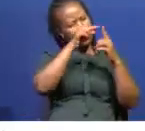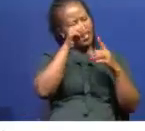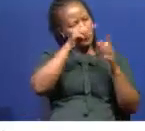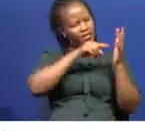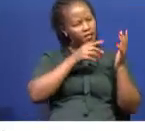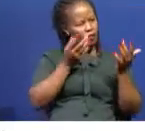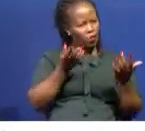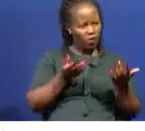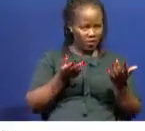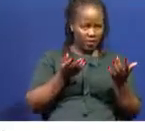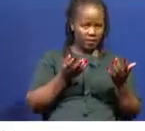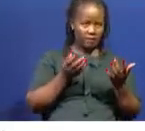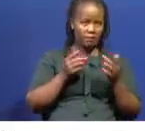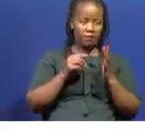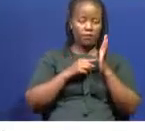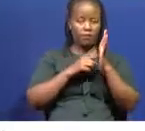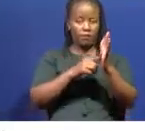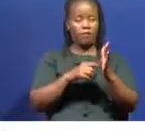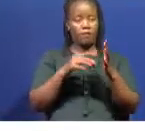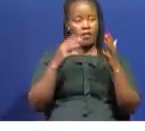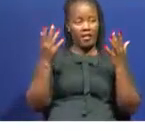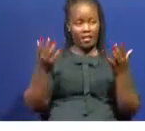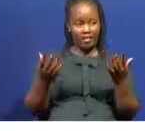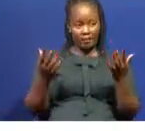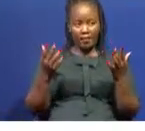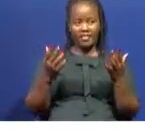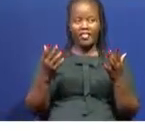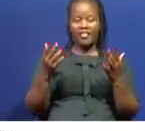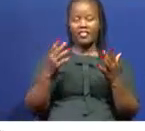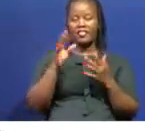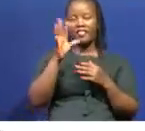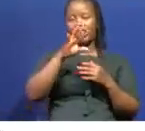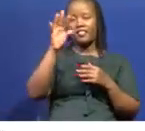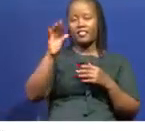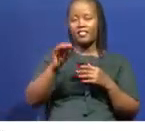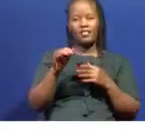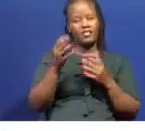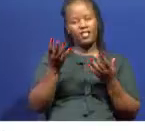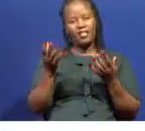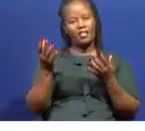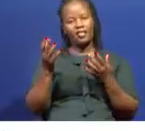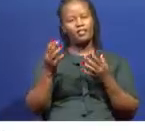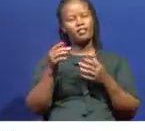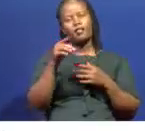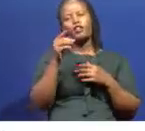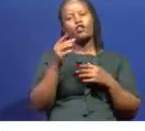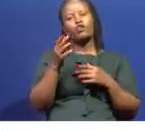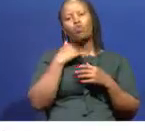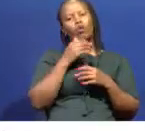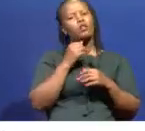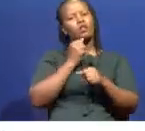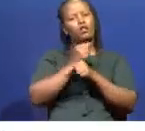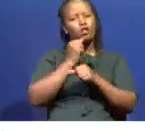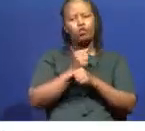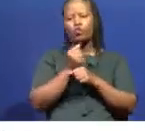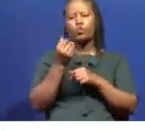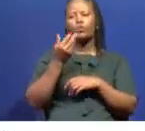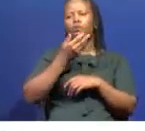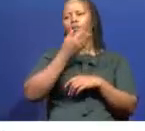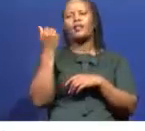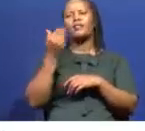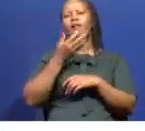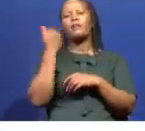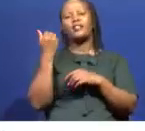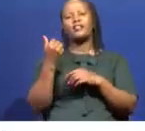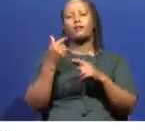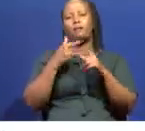Tour? Especially in Thika, would you want to do it better than what maybe not making the cut is enough, but